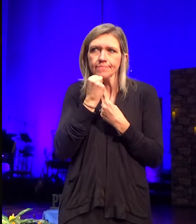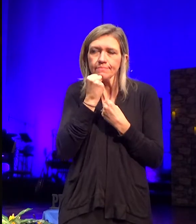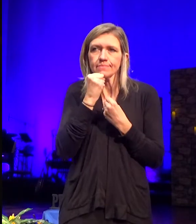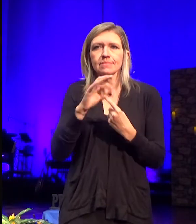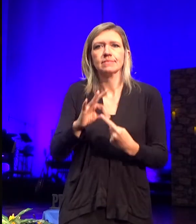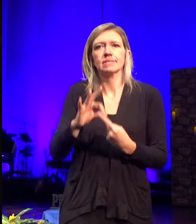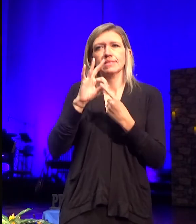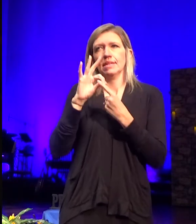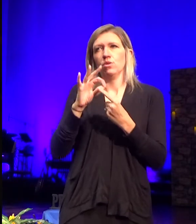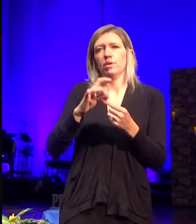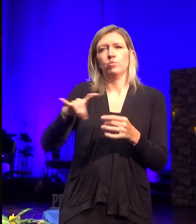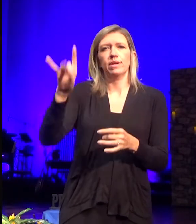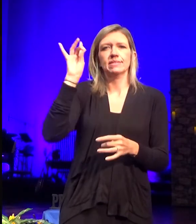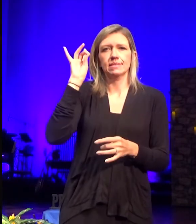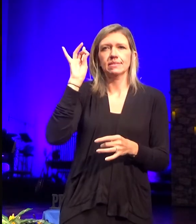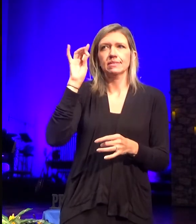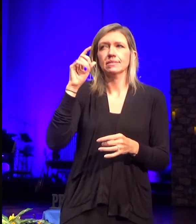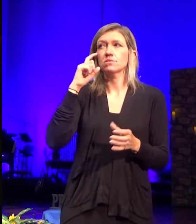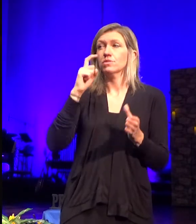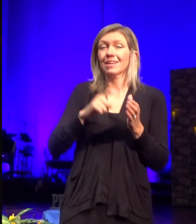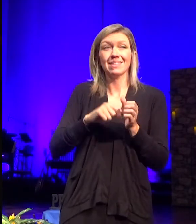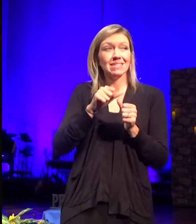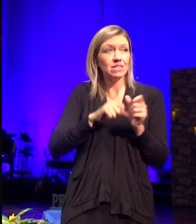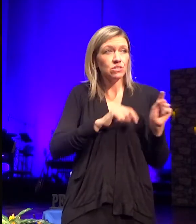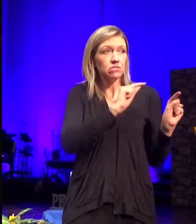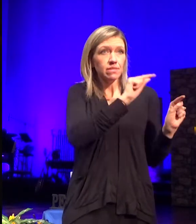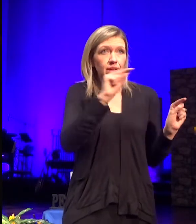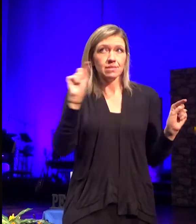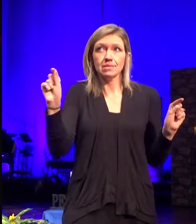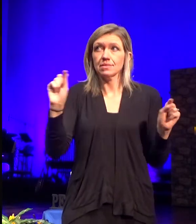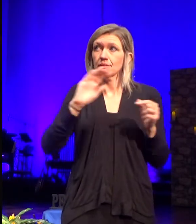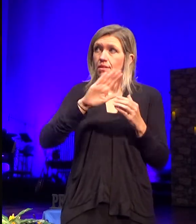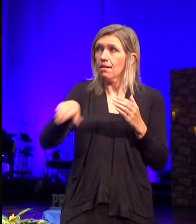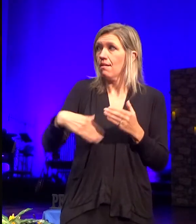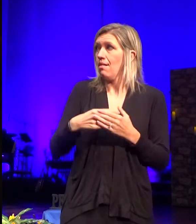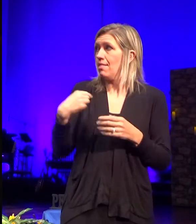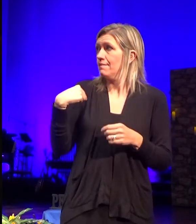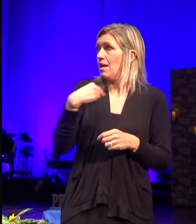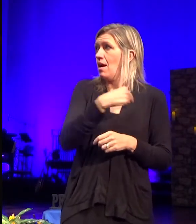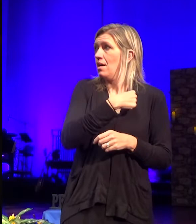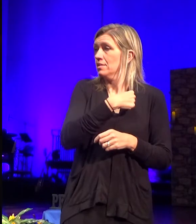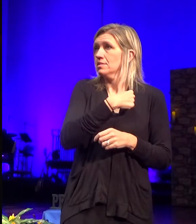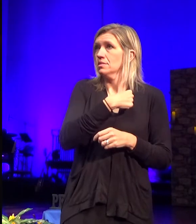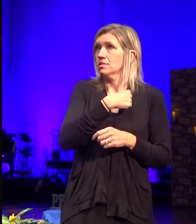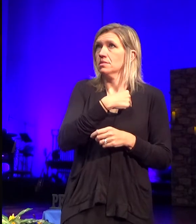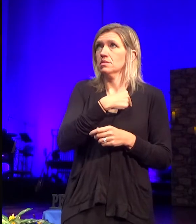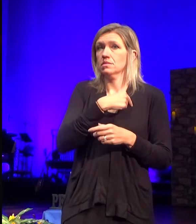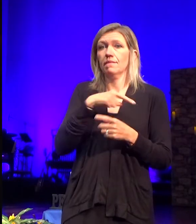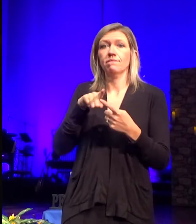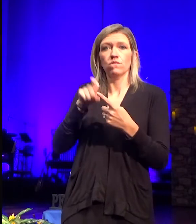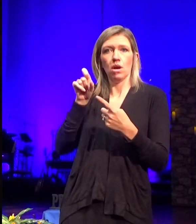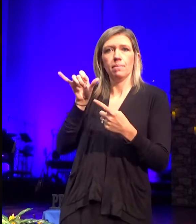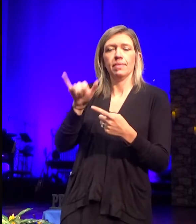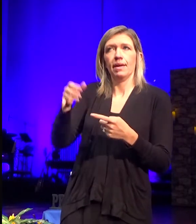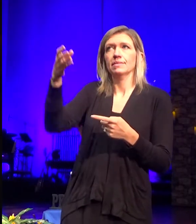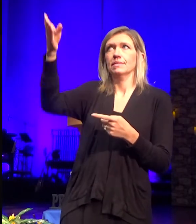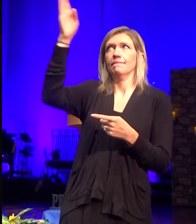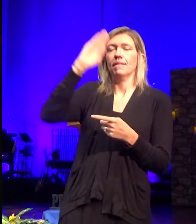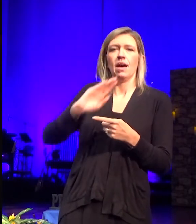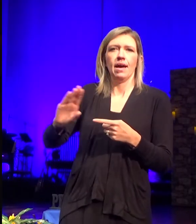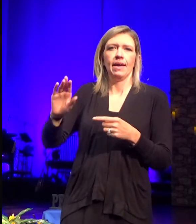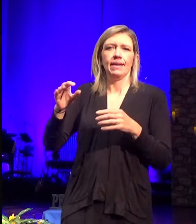And I recognize that each one of us, all of us, we have been cut from that divine fabric,